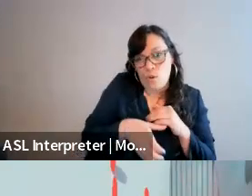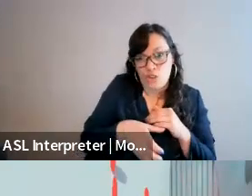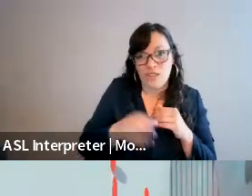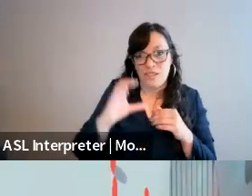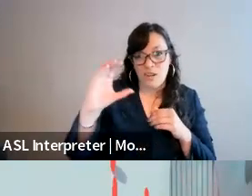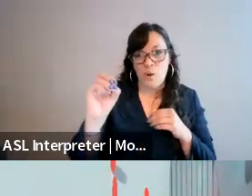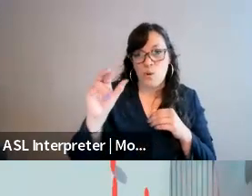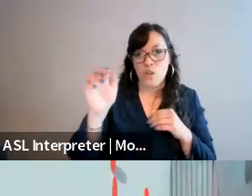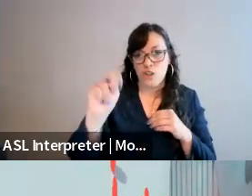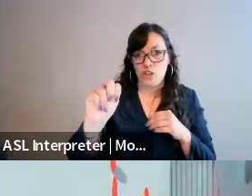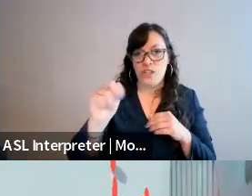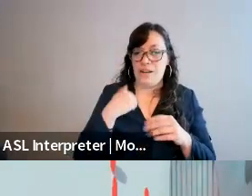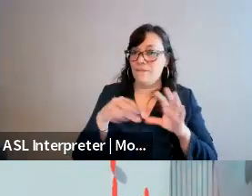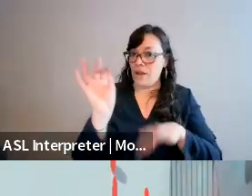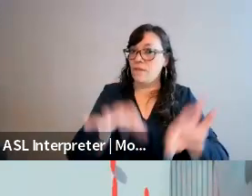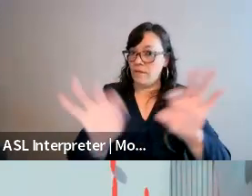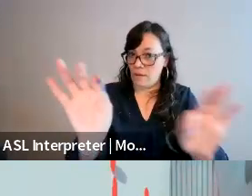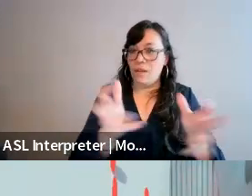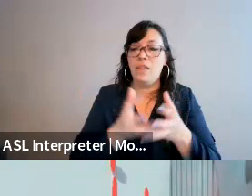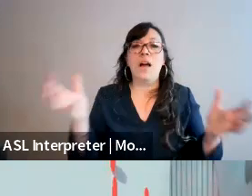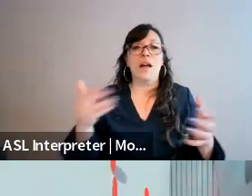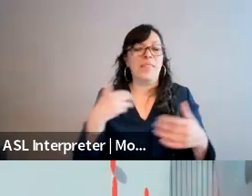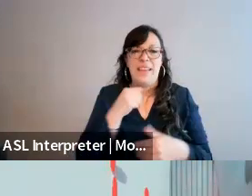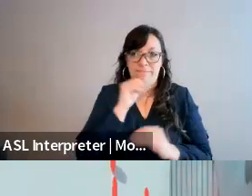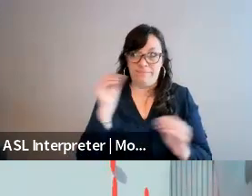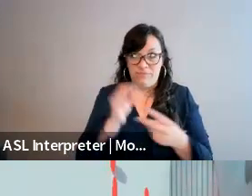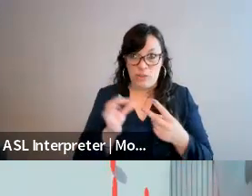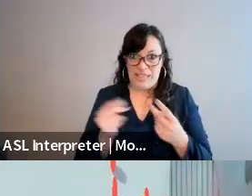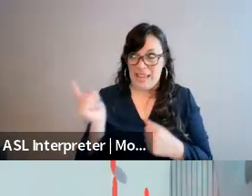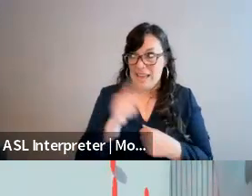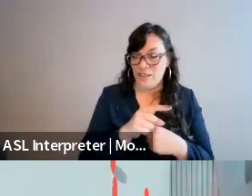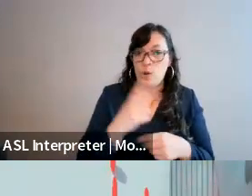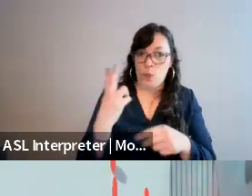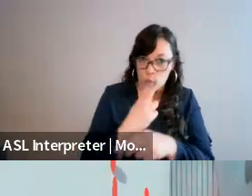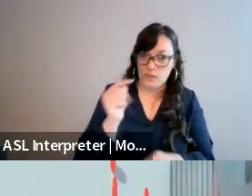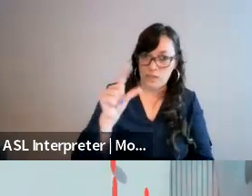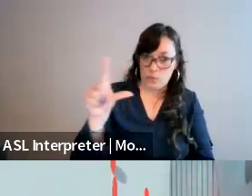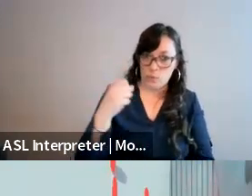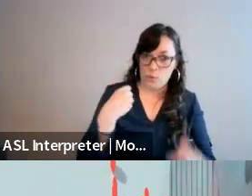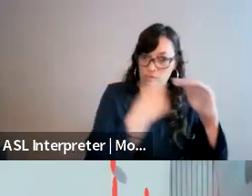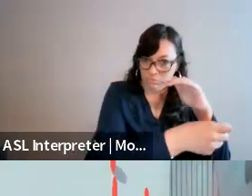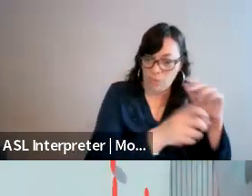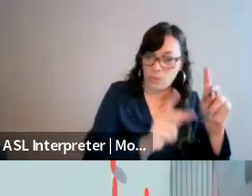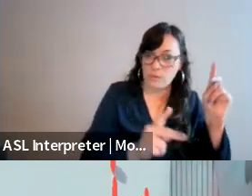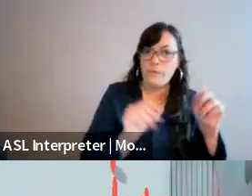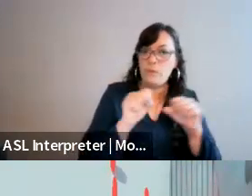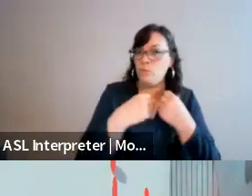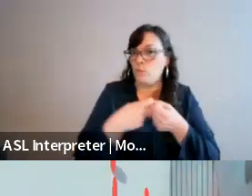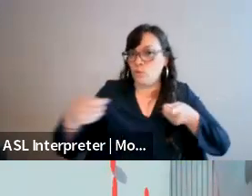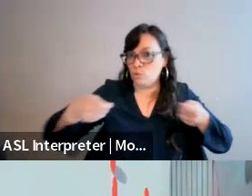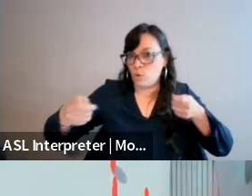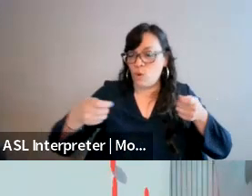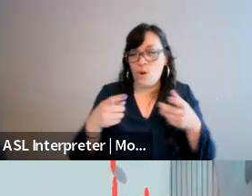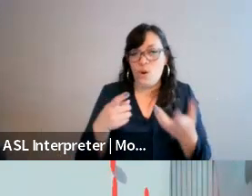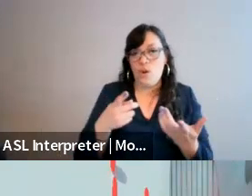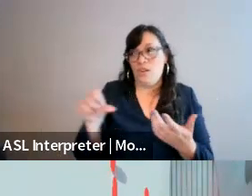that extensive. So I believe that this tool is being used very extensively for social control and all sorts of other